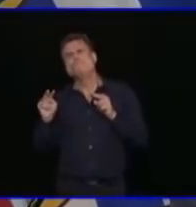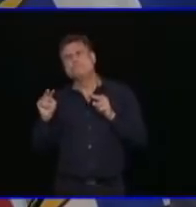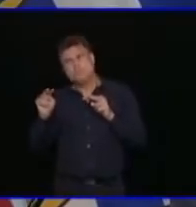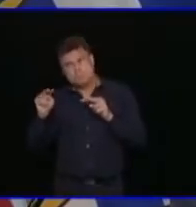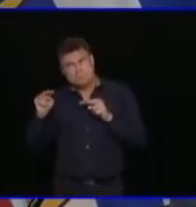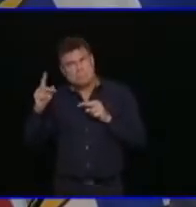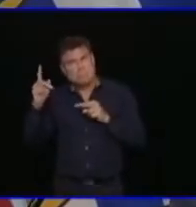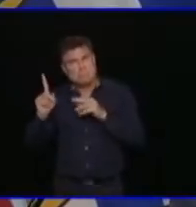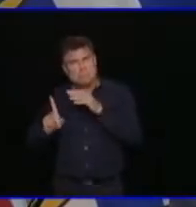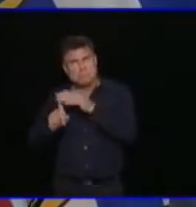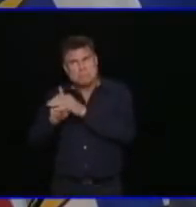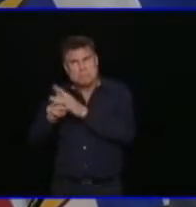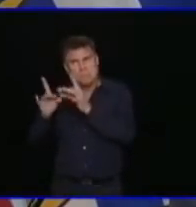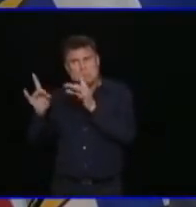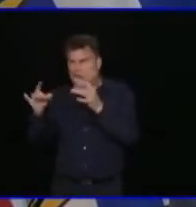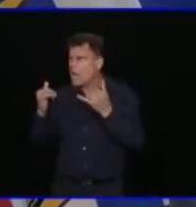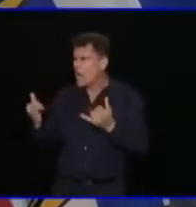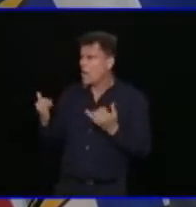there now.